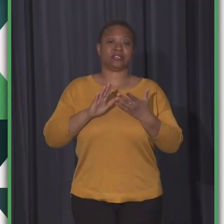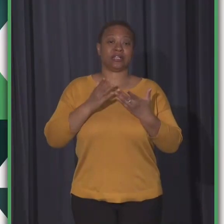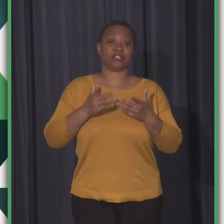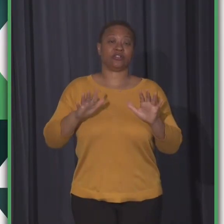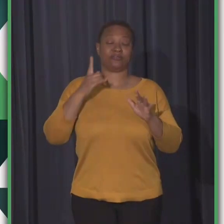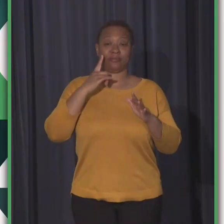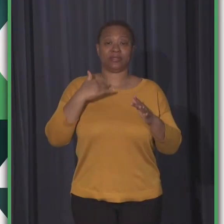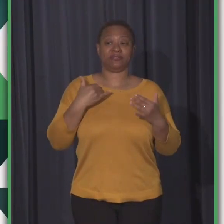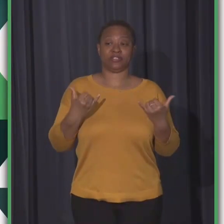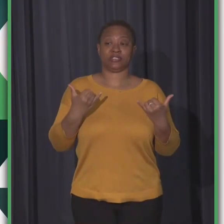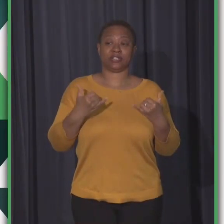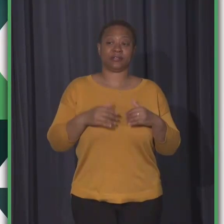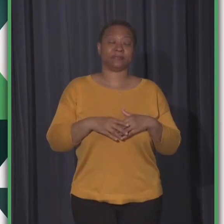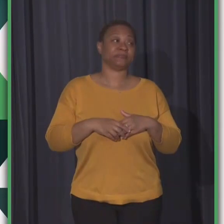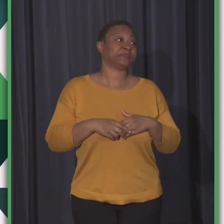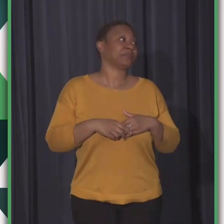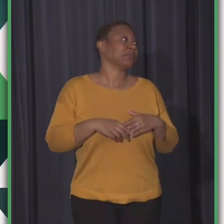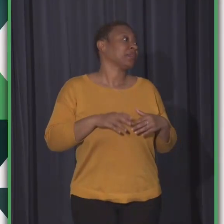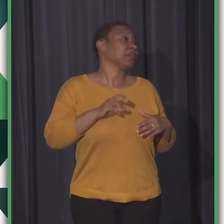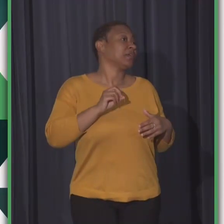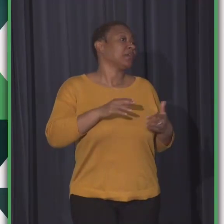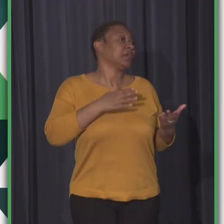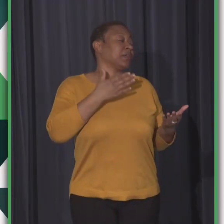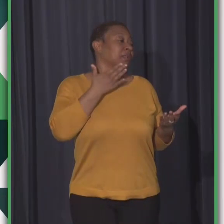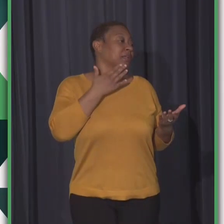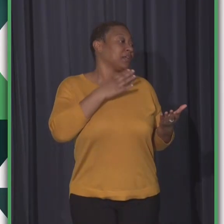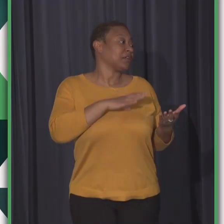today. Thank you, Commissioner.